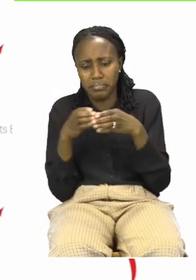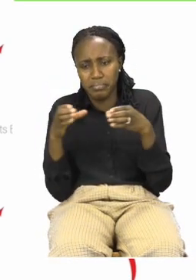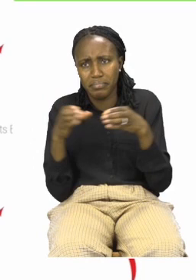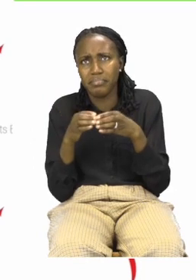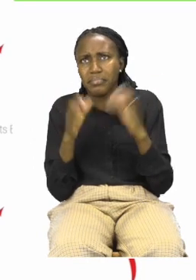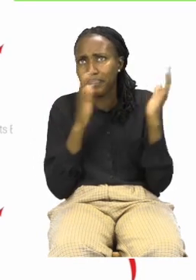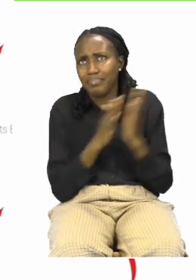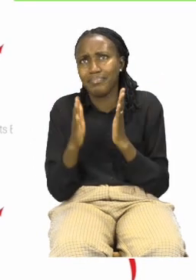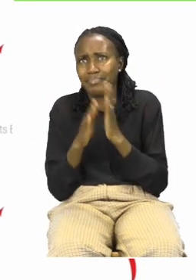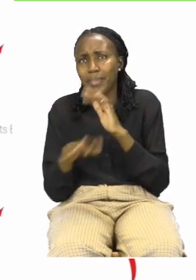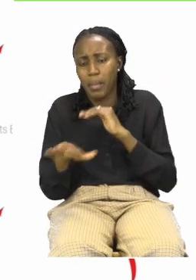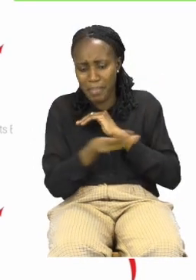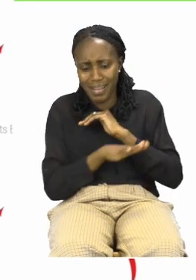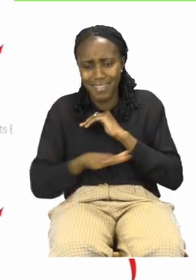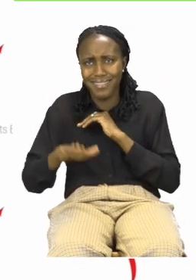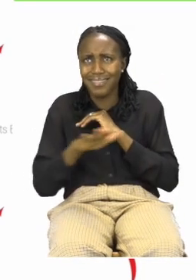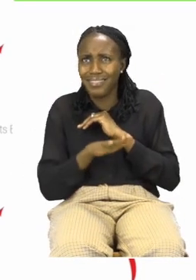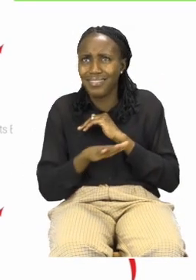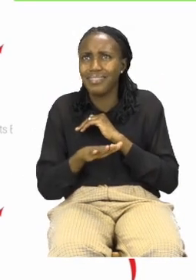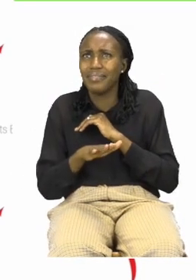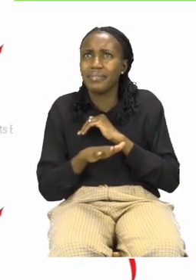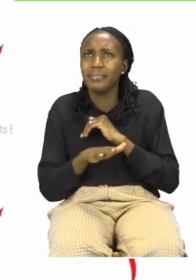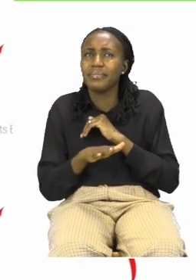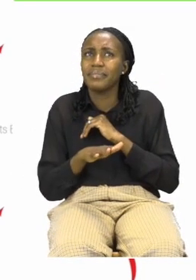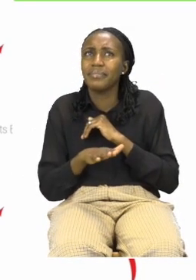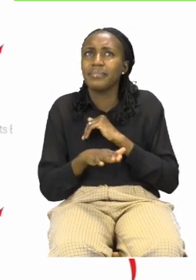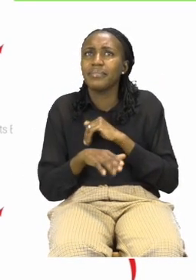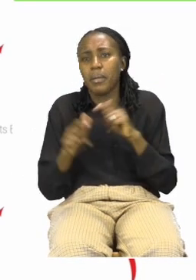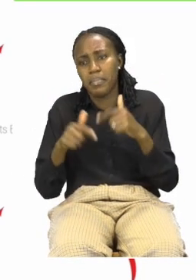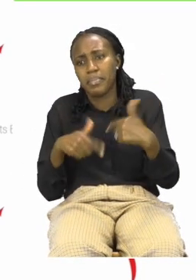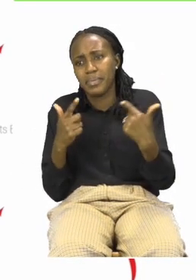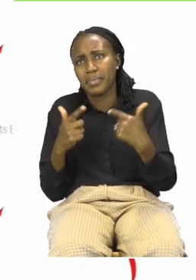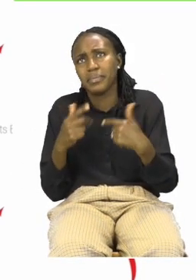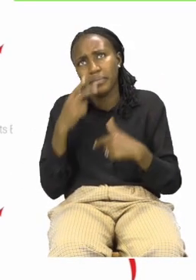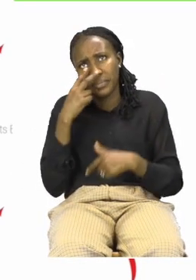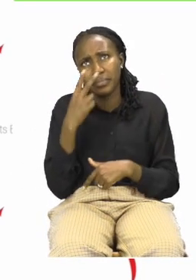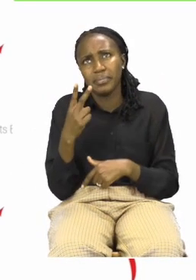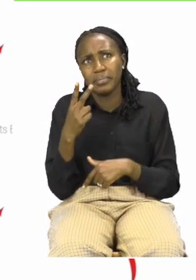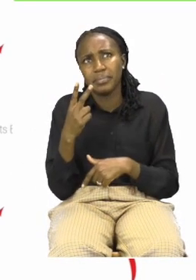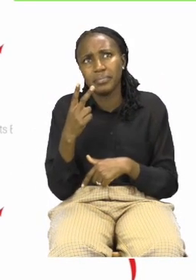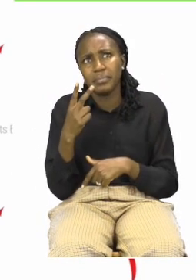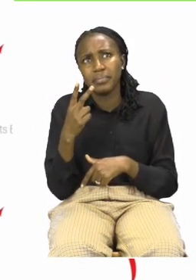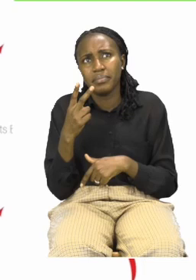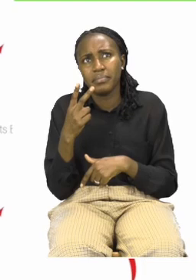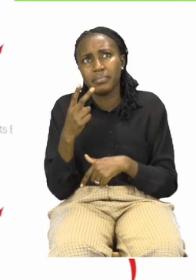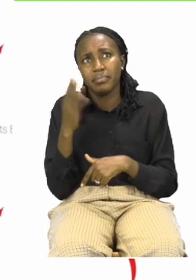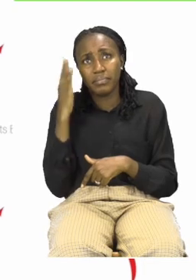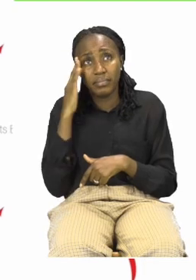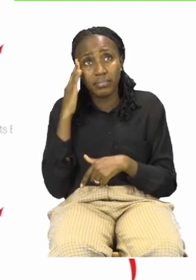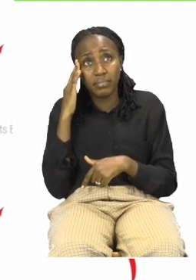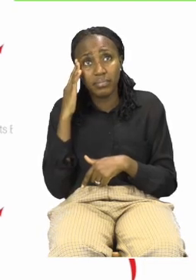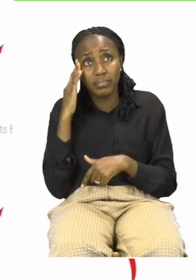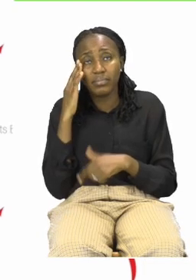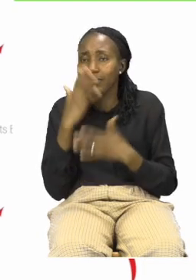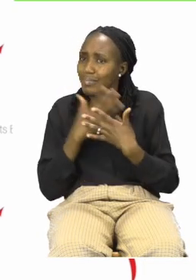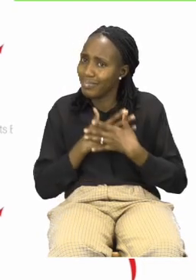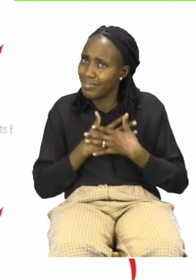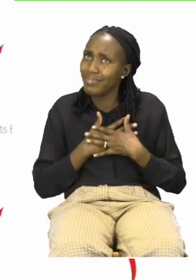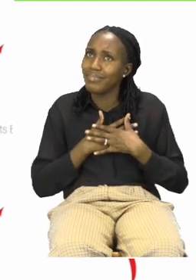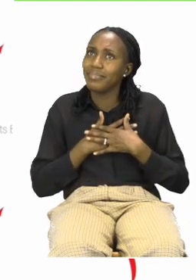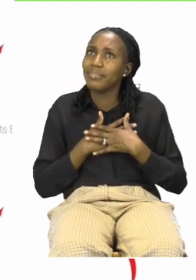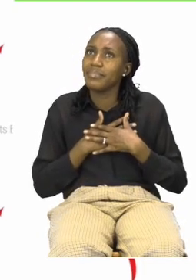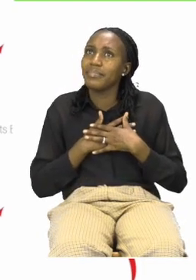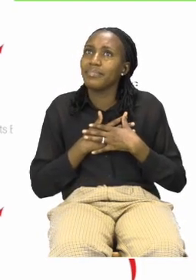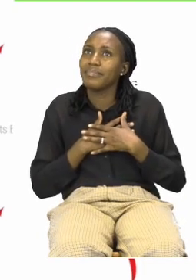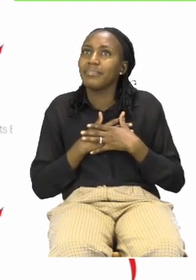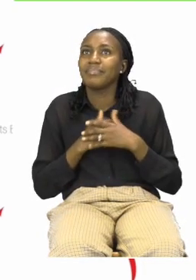ready, right? Go and play a game, and you will most probably know that you love the game.